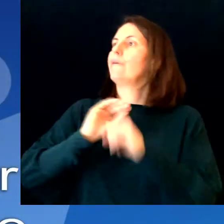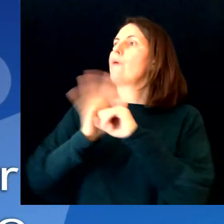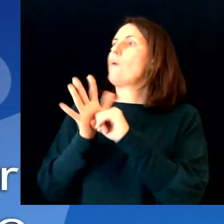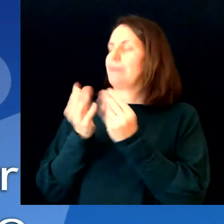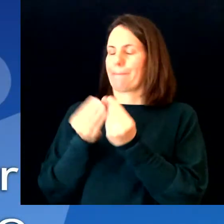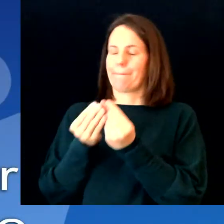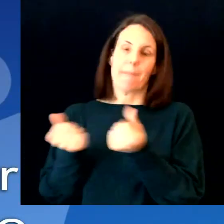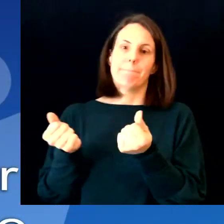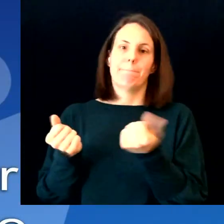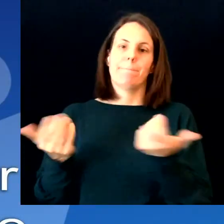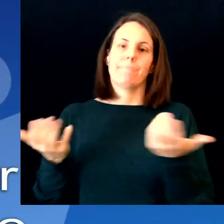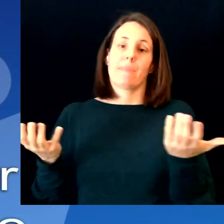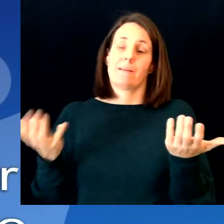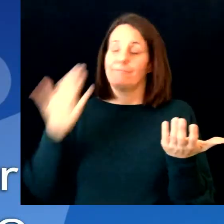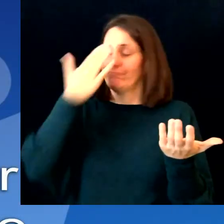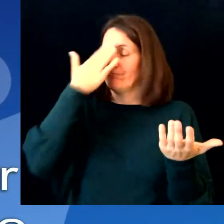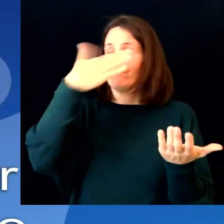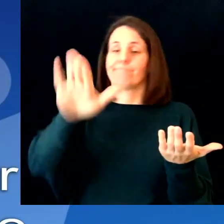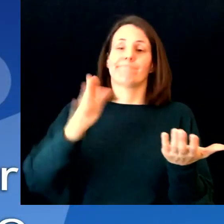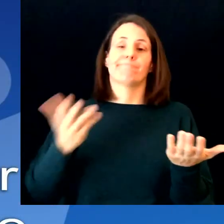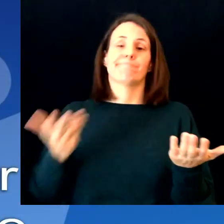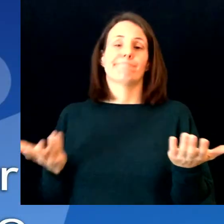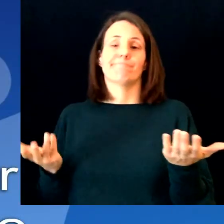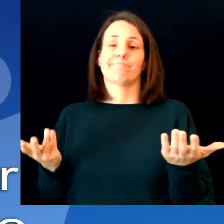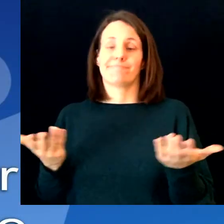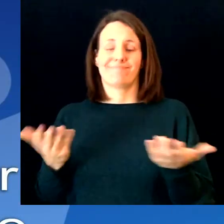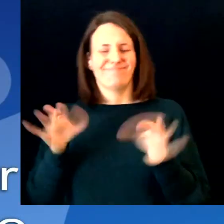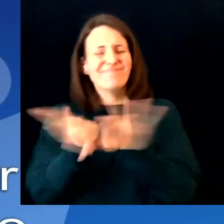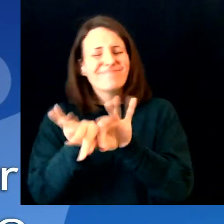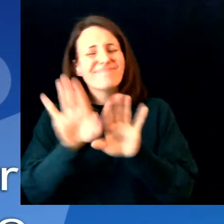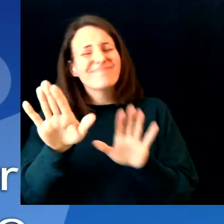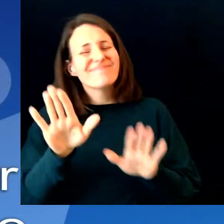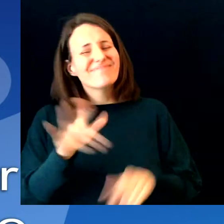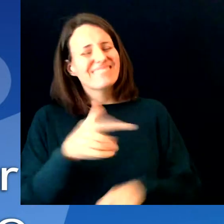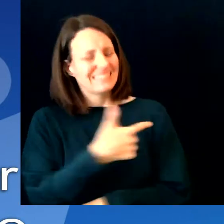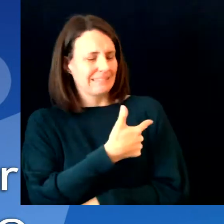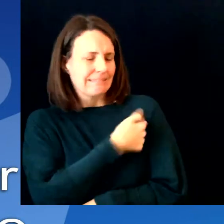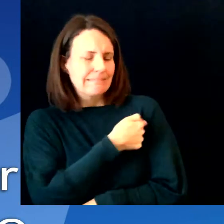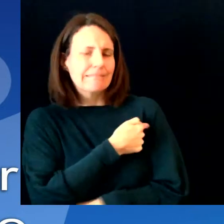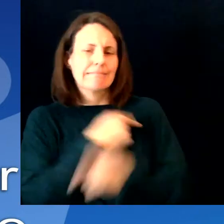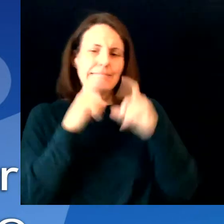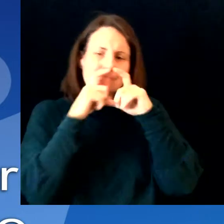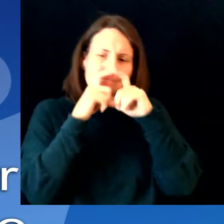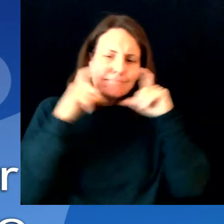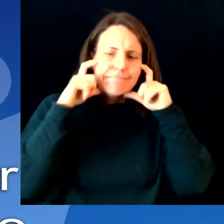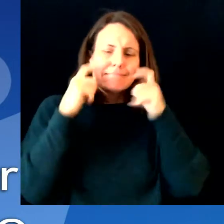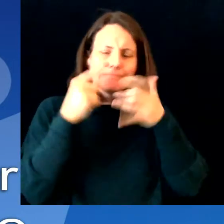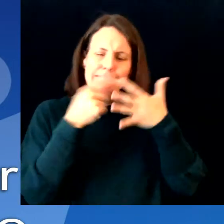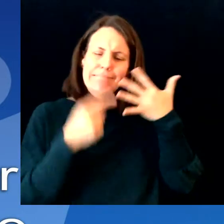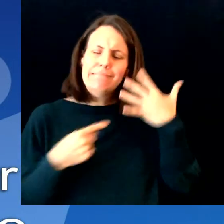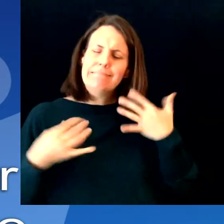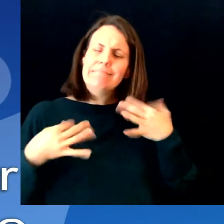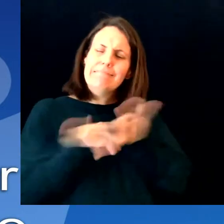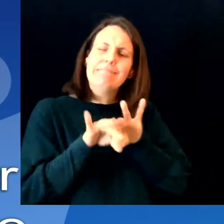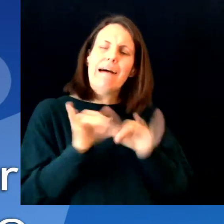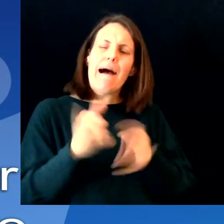Thank you. Now to Kaylin Schumacher from WBAY-TV in Green Bay. Kaylin?